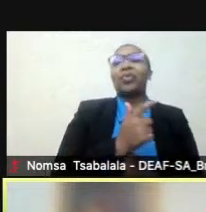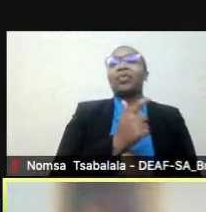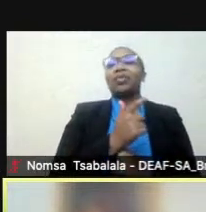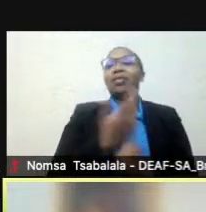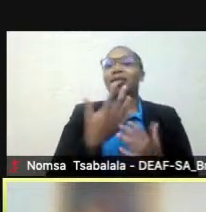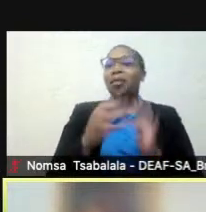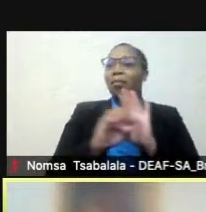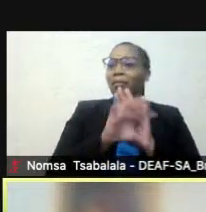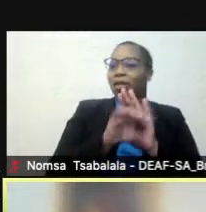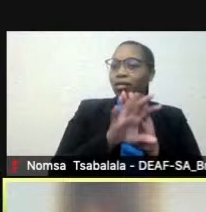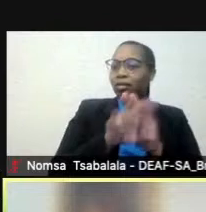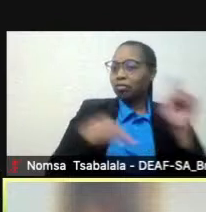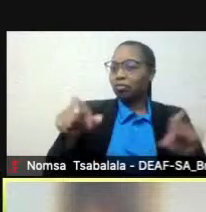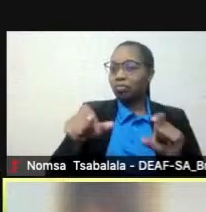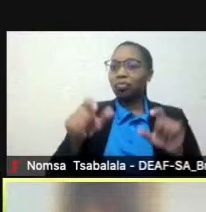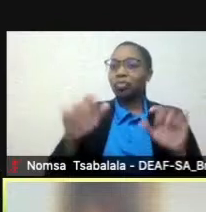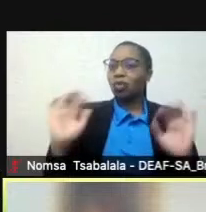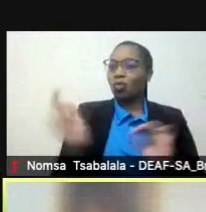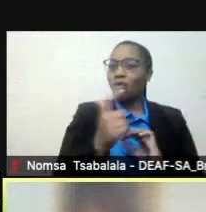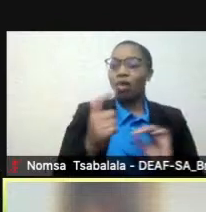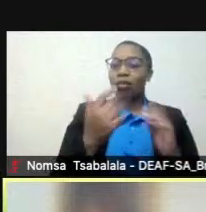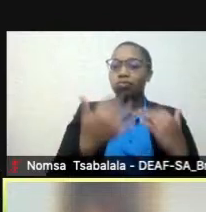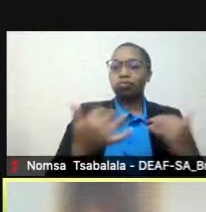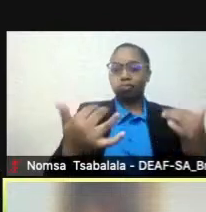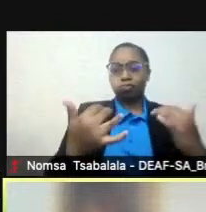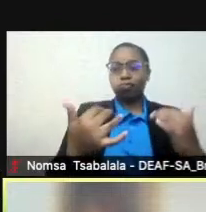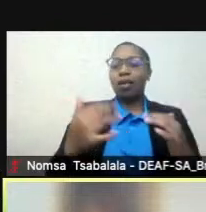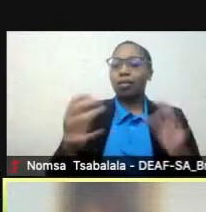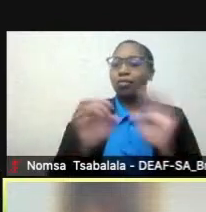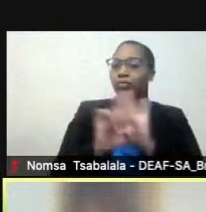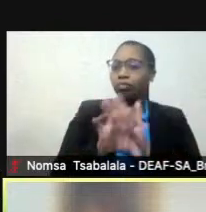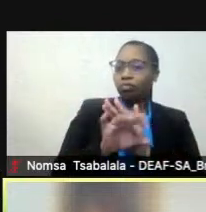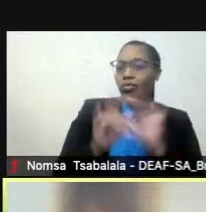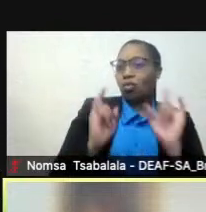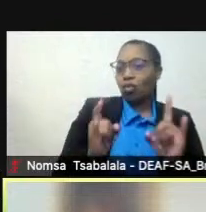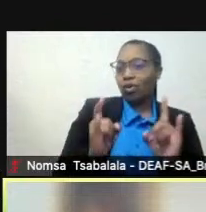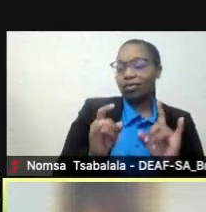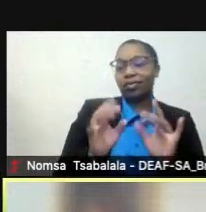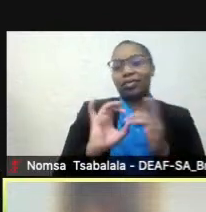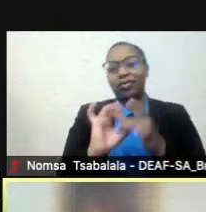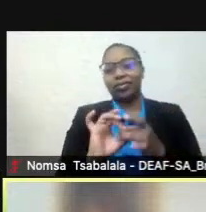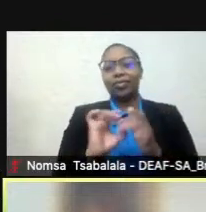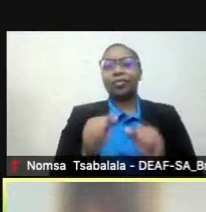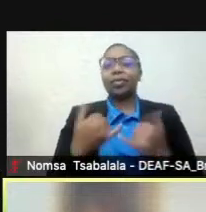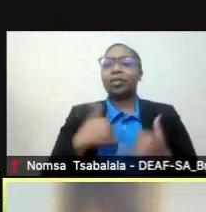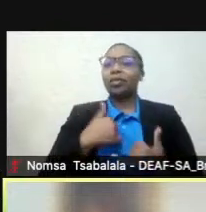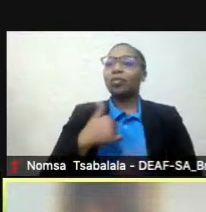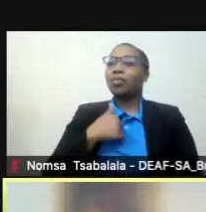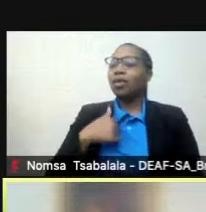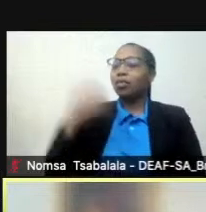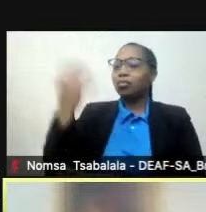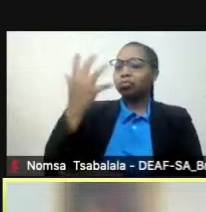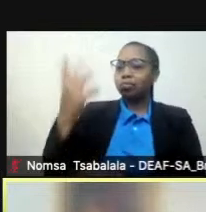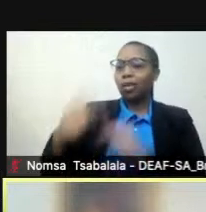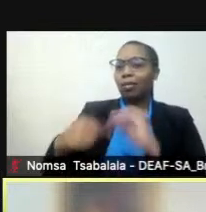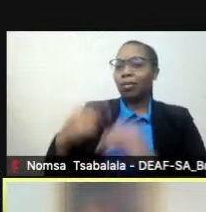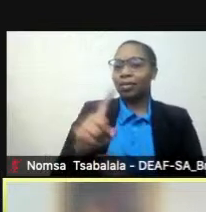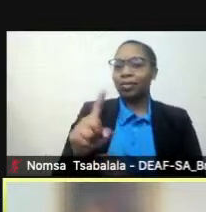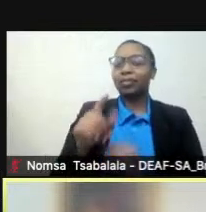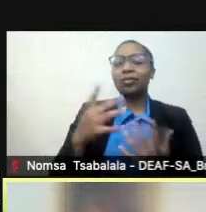media and everybody on the call. I'm going to be making a presentation on the state of